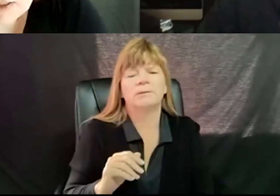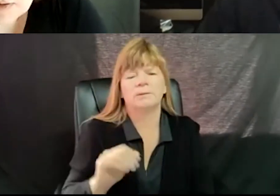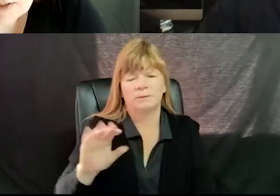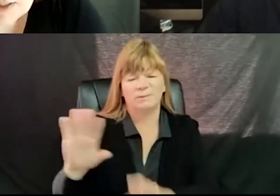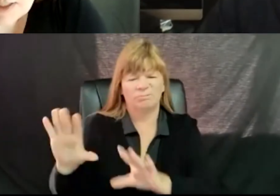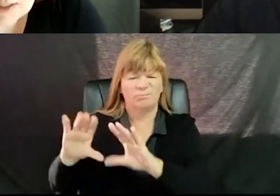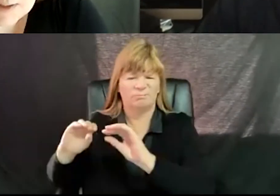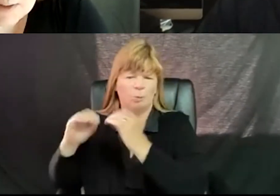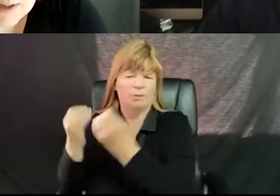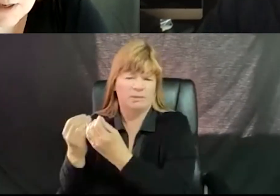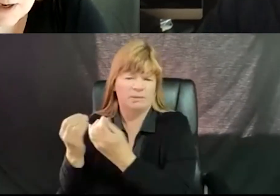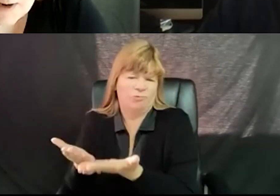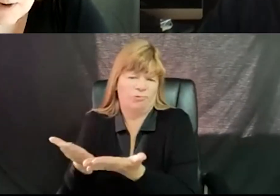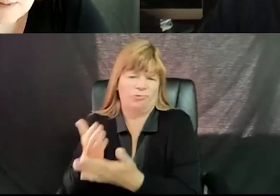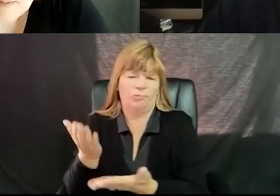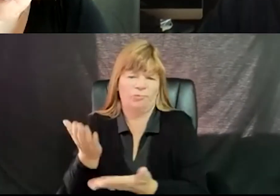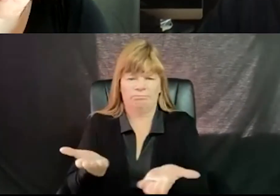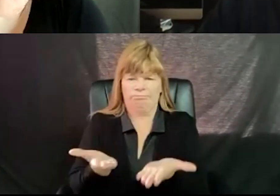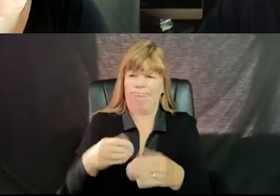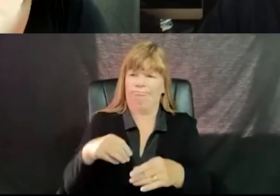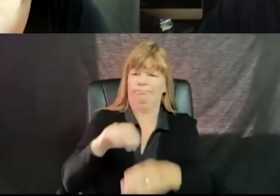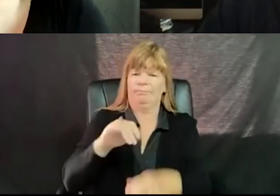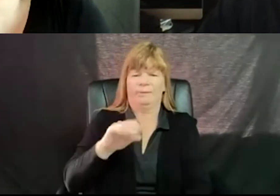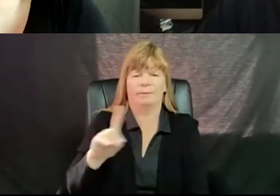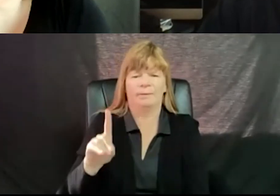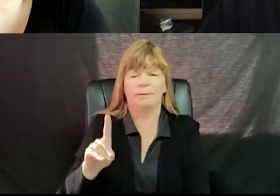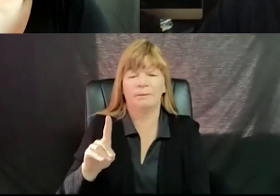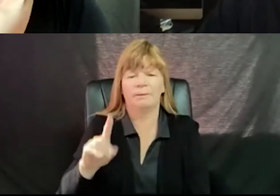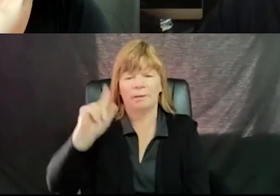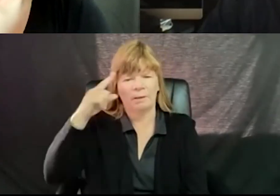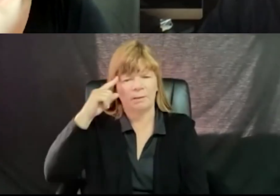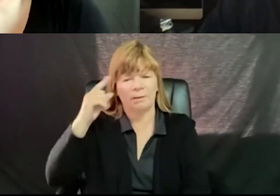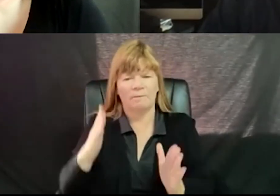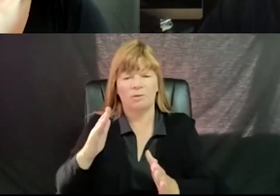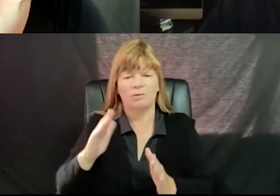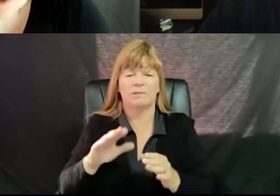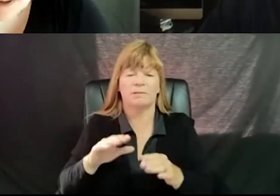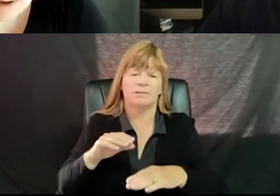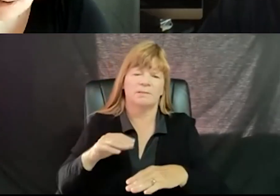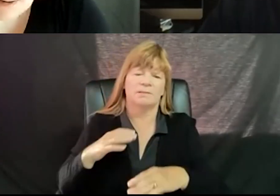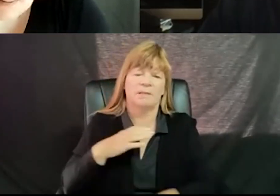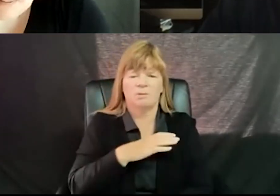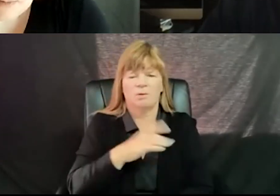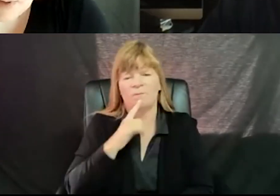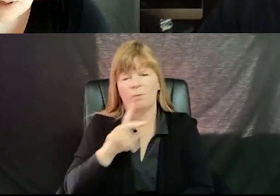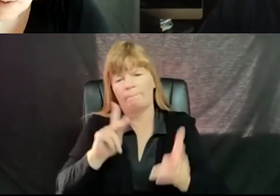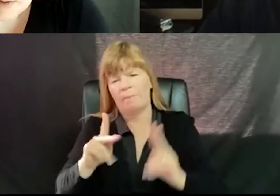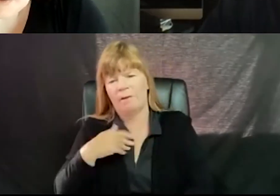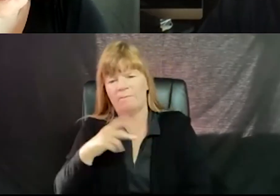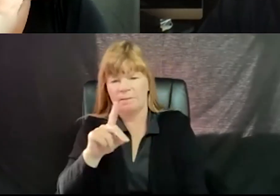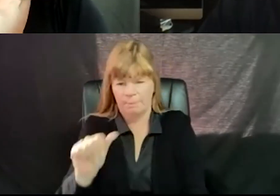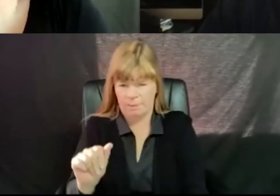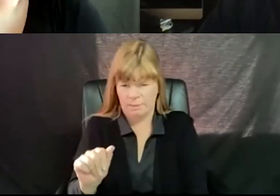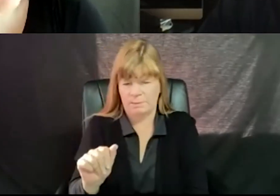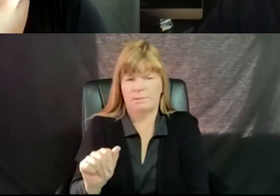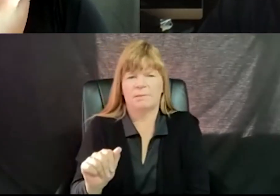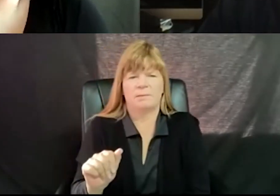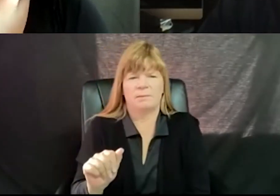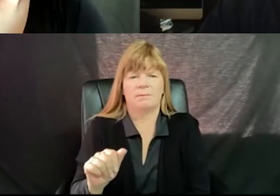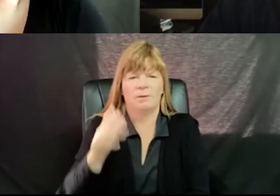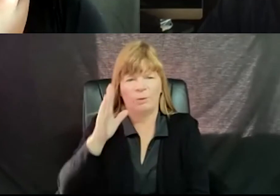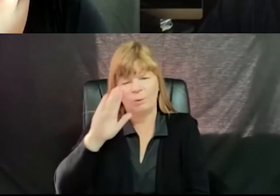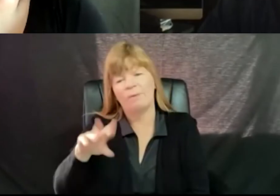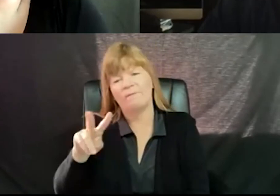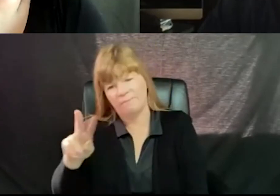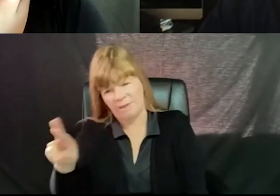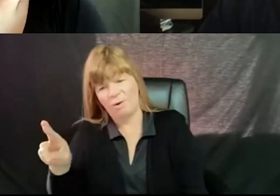organization that's here in Indiana, the Governor's Council for People with Disabilities. As you know, your voc rehab